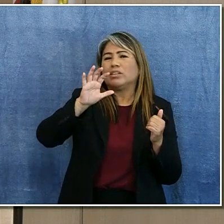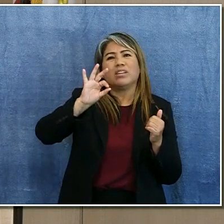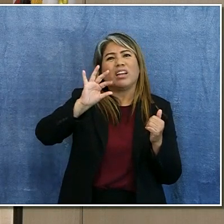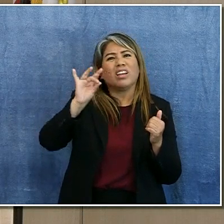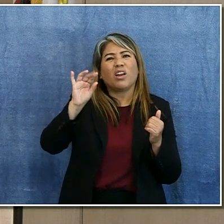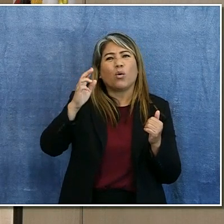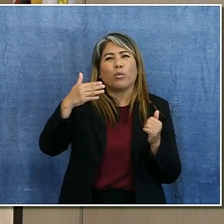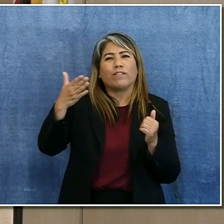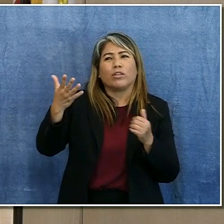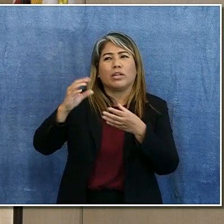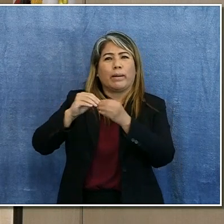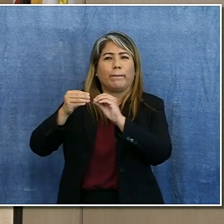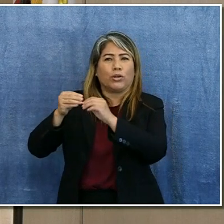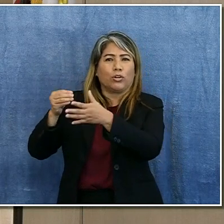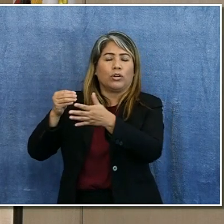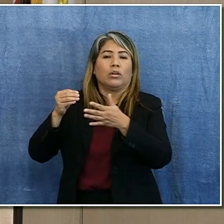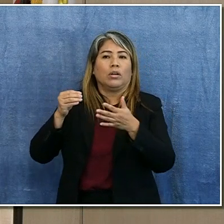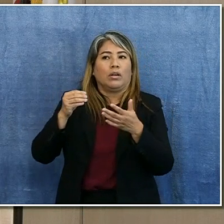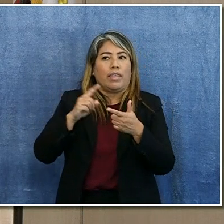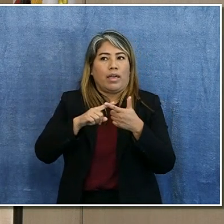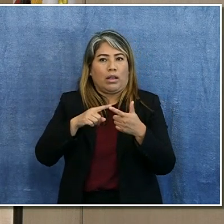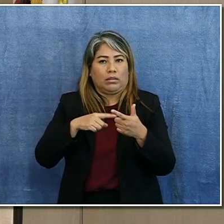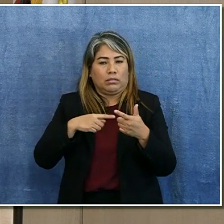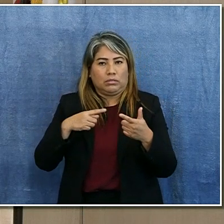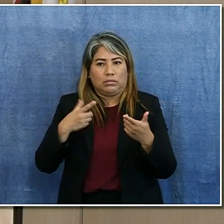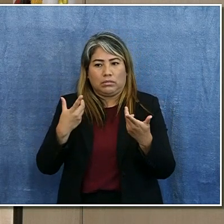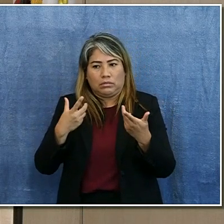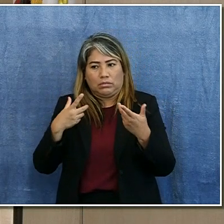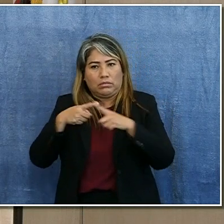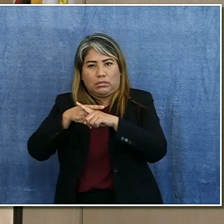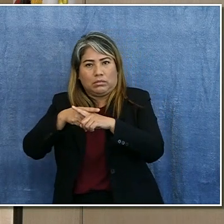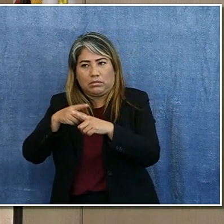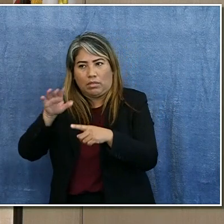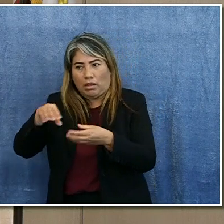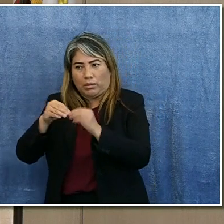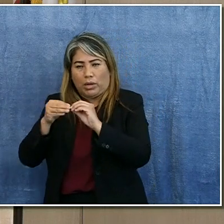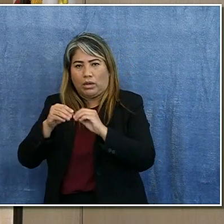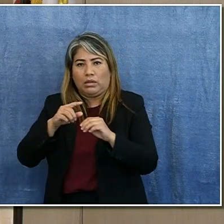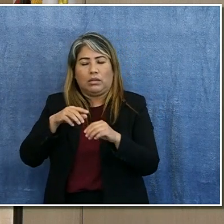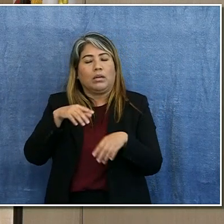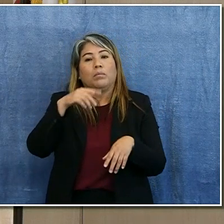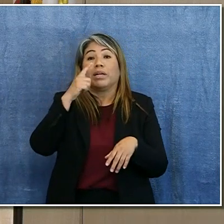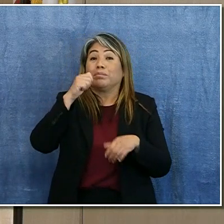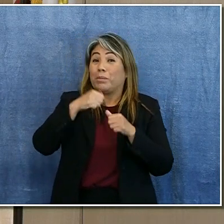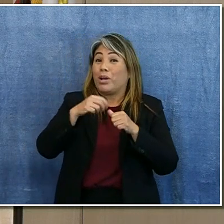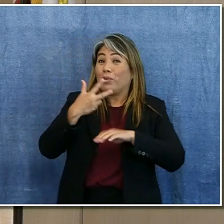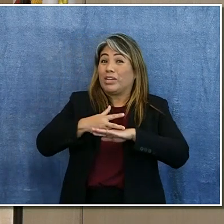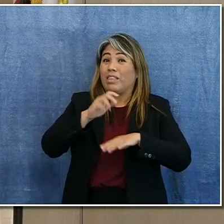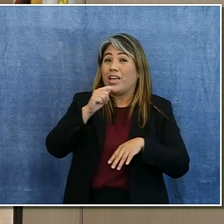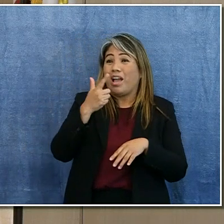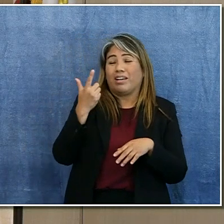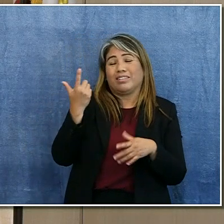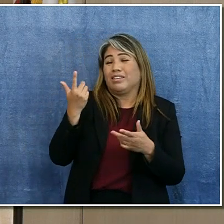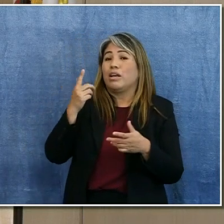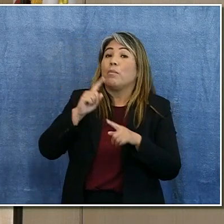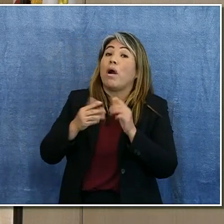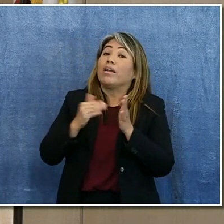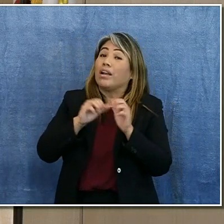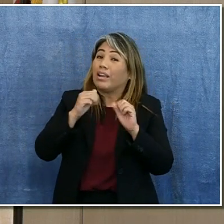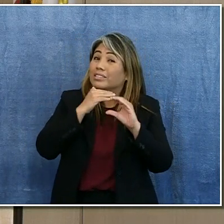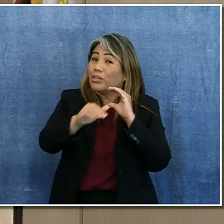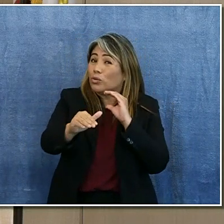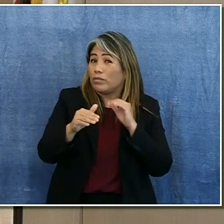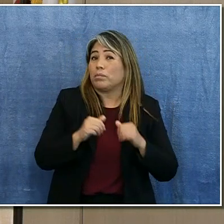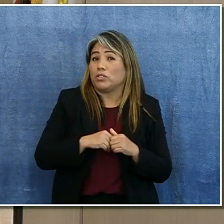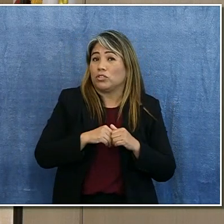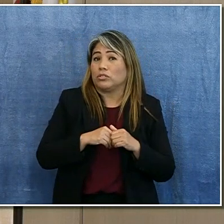398 or whatever the number, it wouldn't be with those numbers. It would be a 3-day lag. But again, I can send you the information